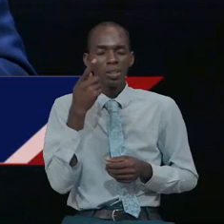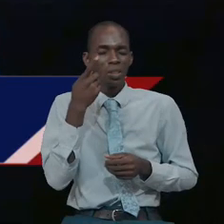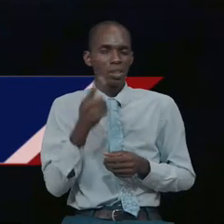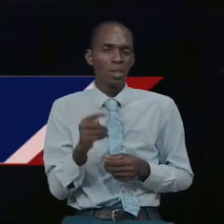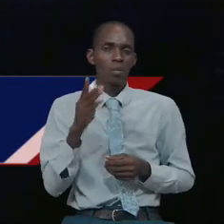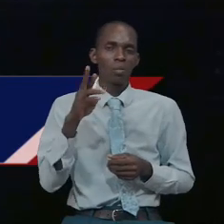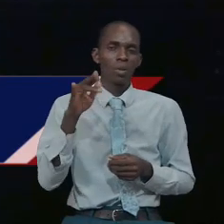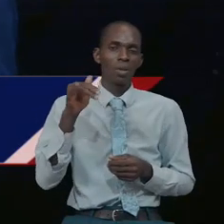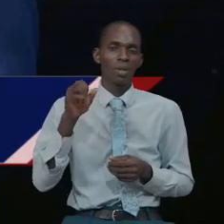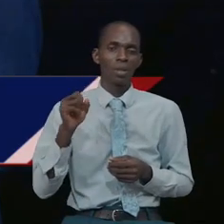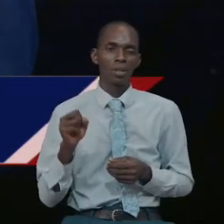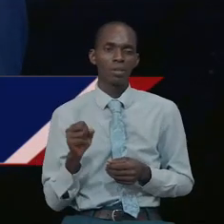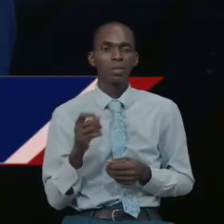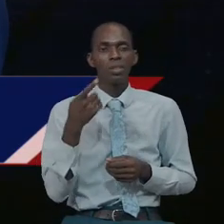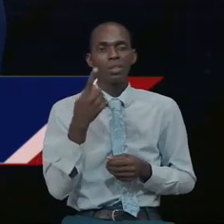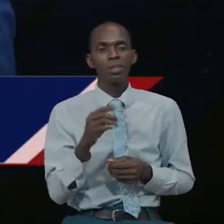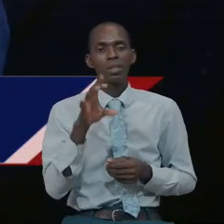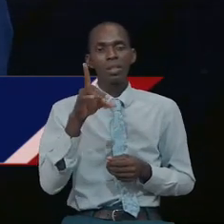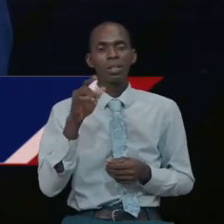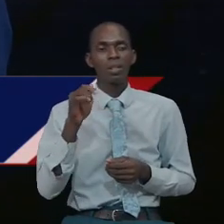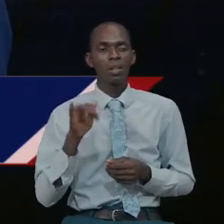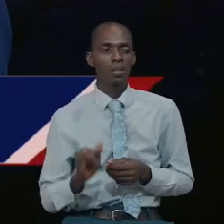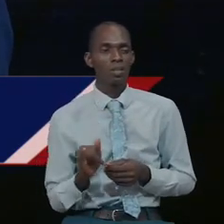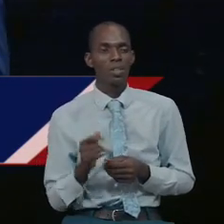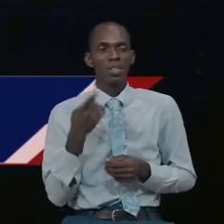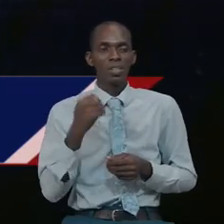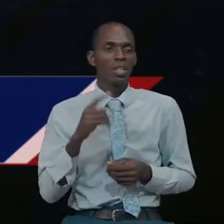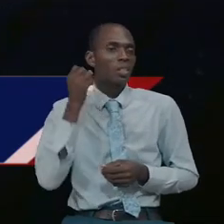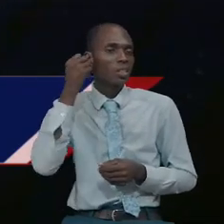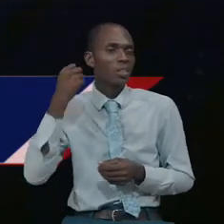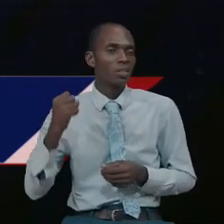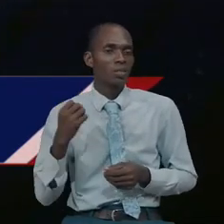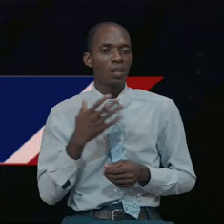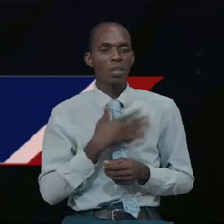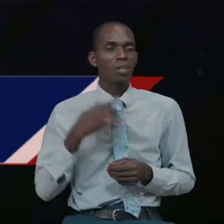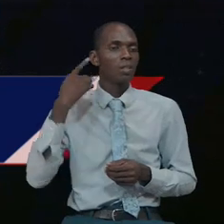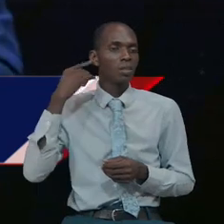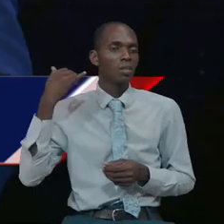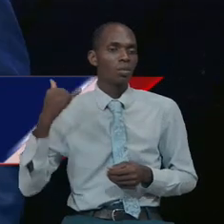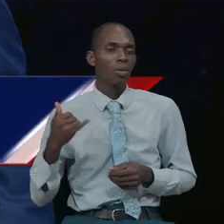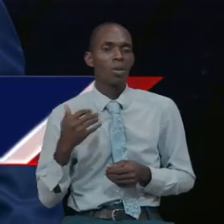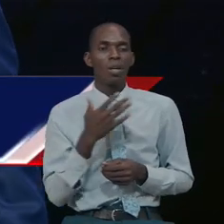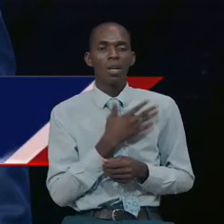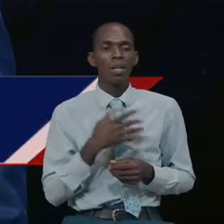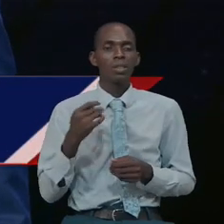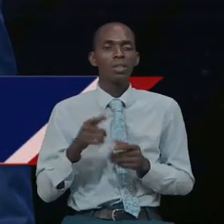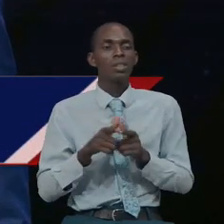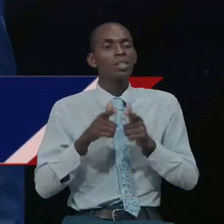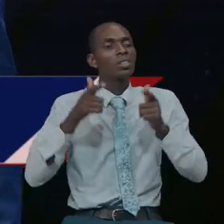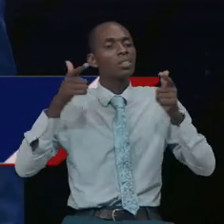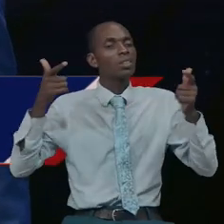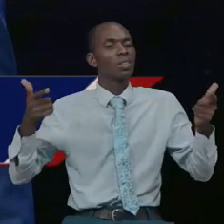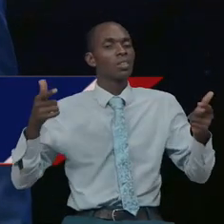brass, the clay, the silver, and the gold, the great